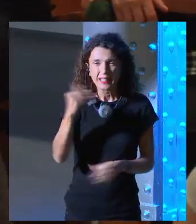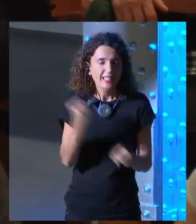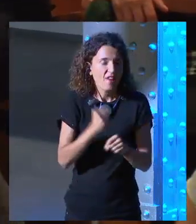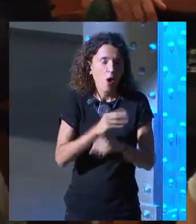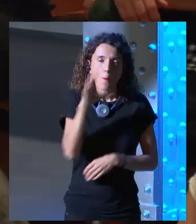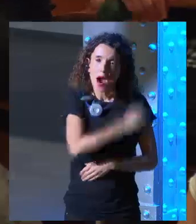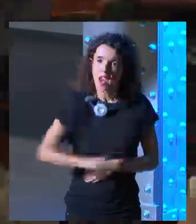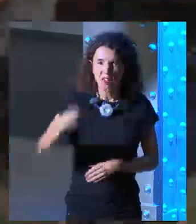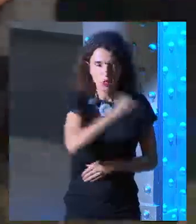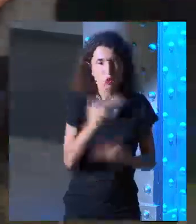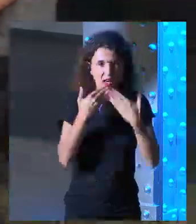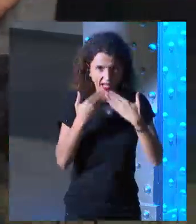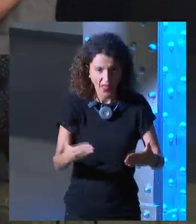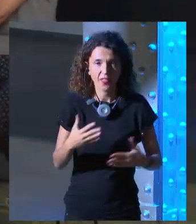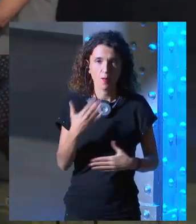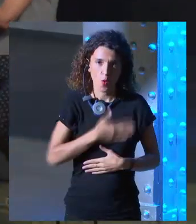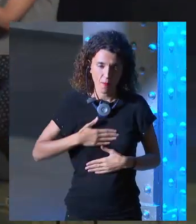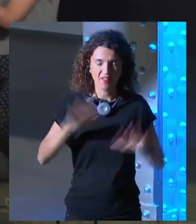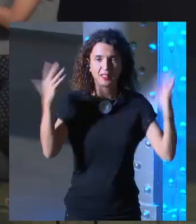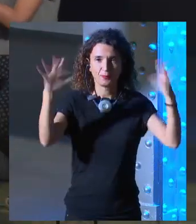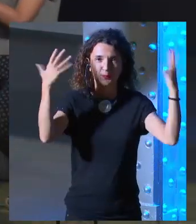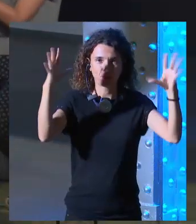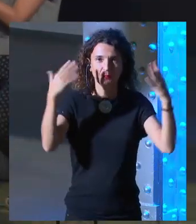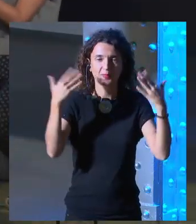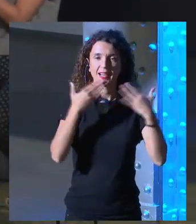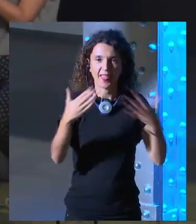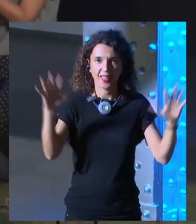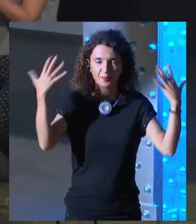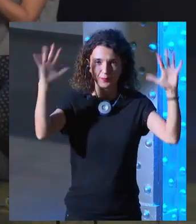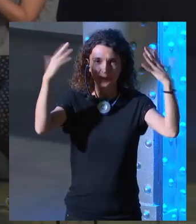much. Gracias. Thank you.